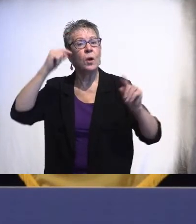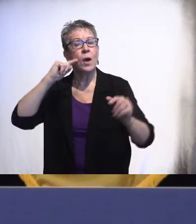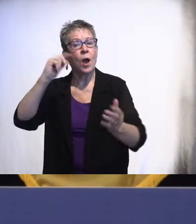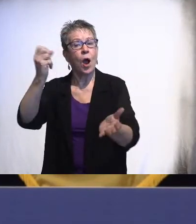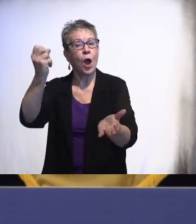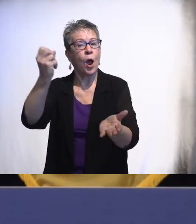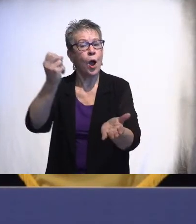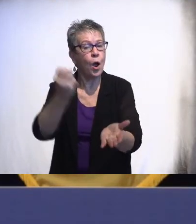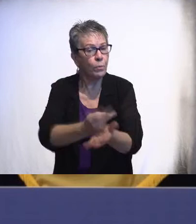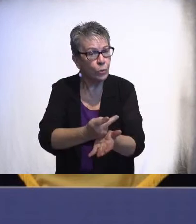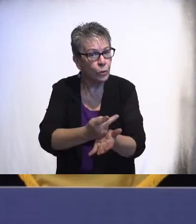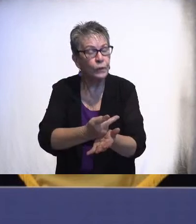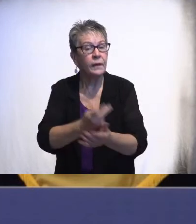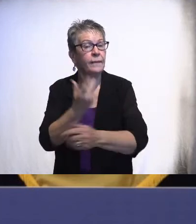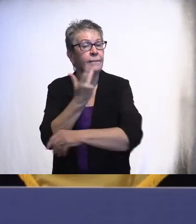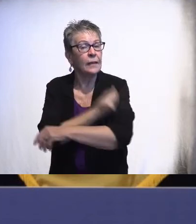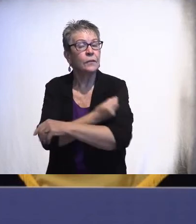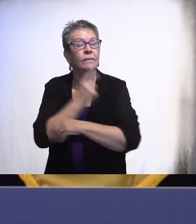from tomorrow.